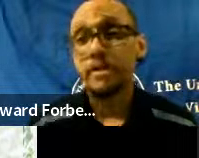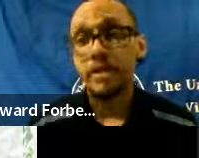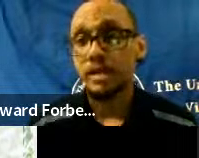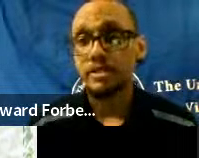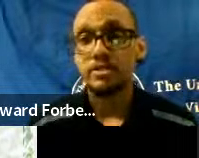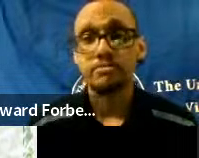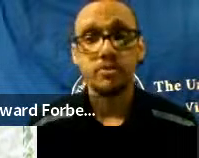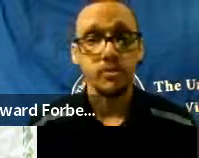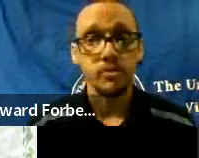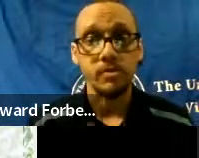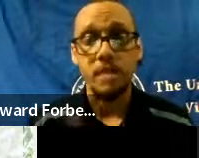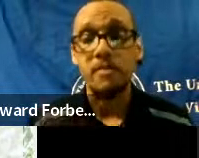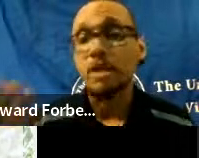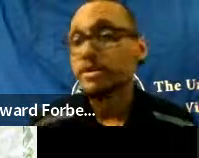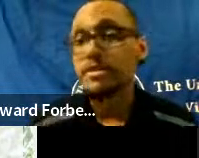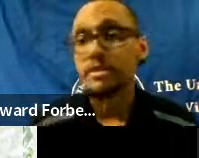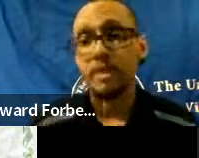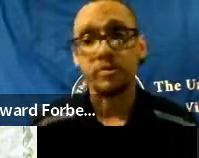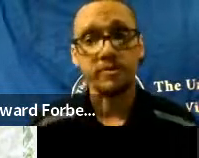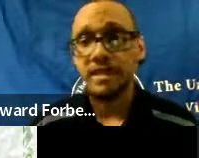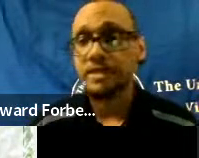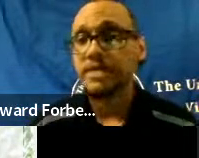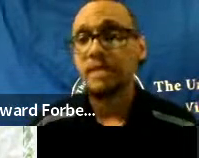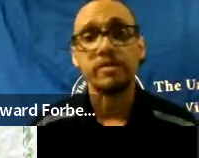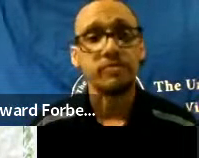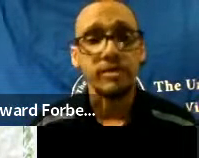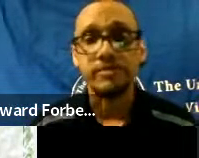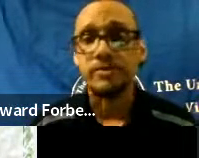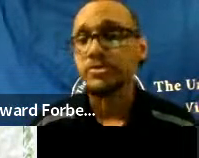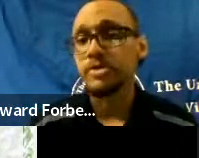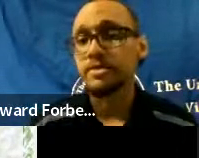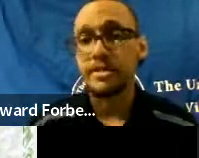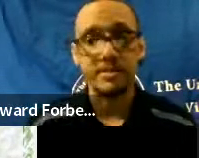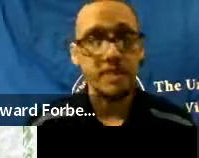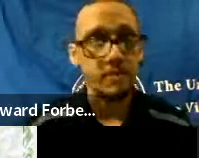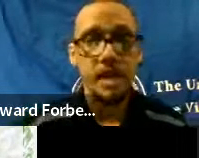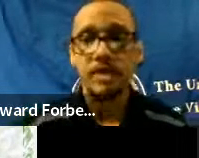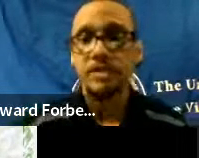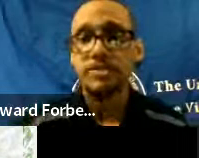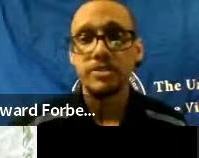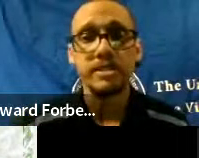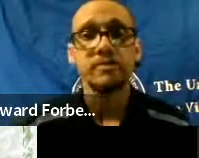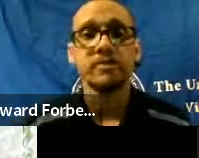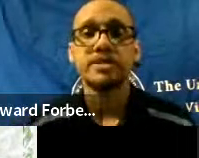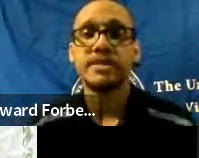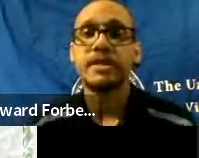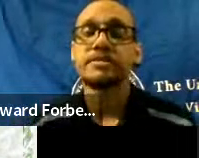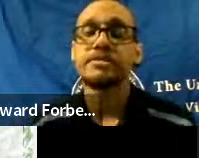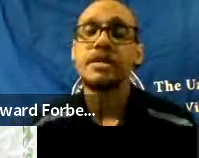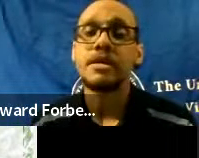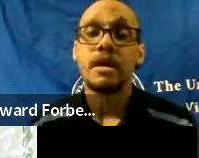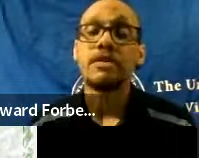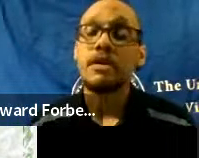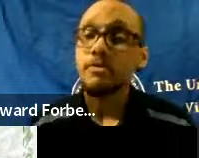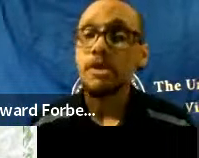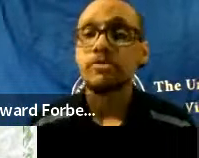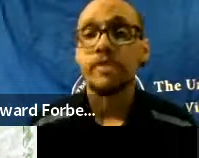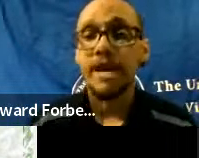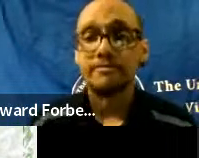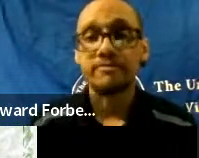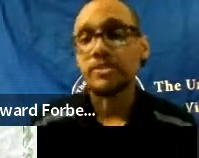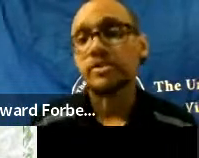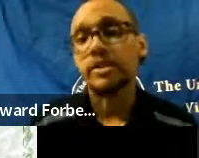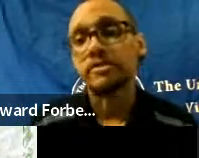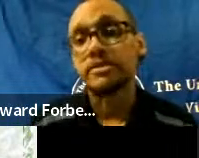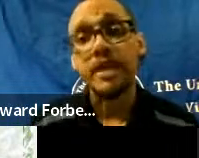and are now in college. So Mara is a perfect example of one of those students that's now in college studying marine science. Another one